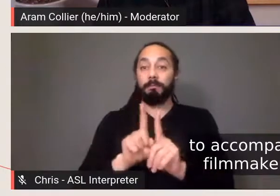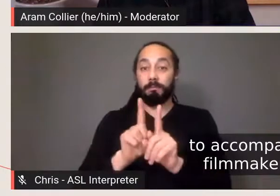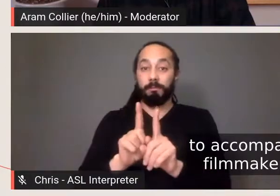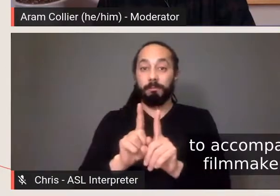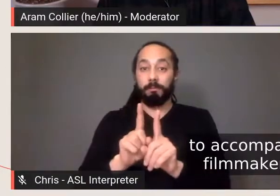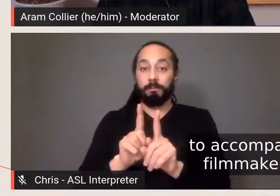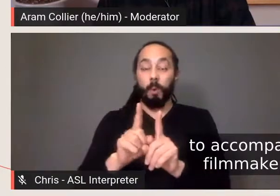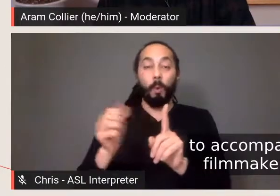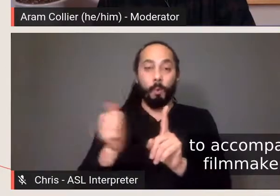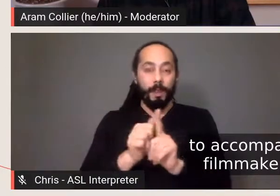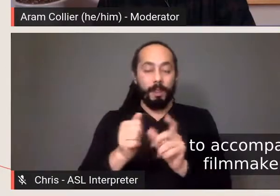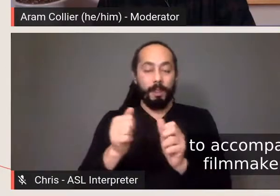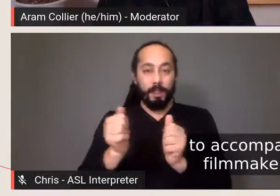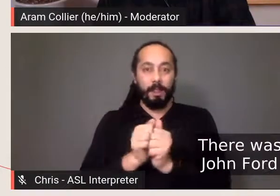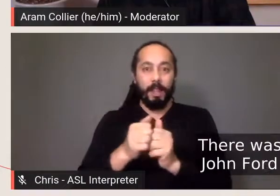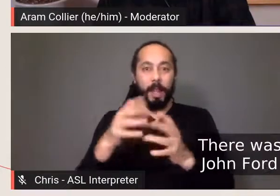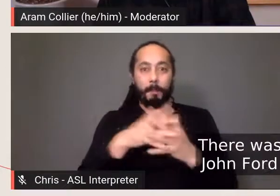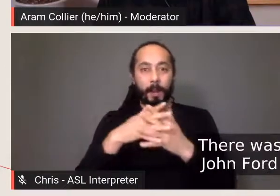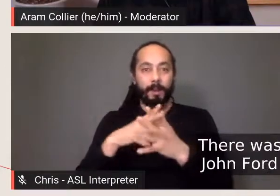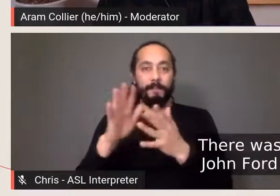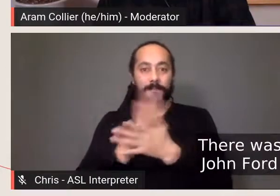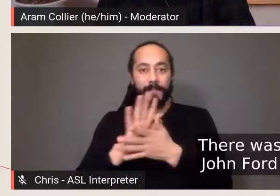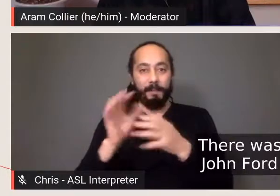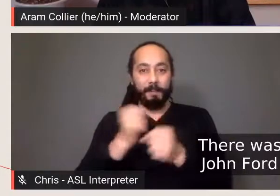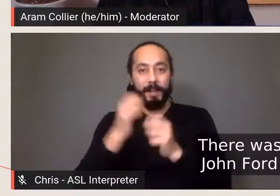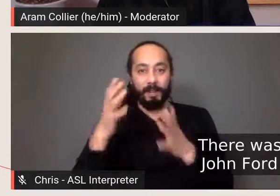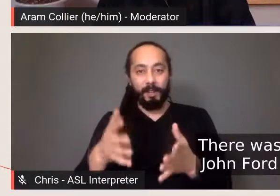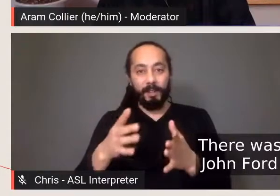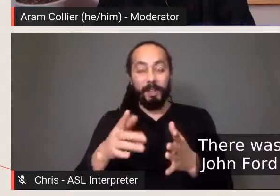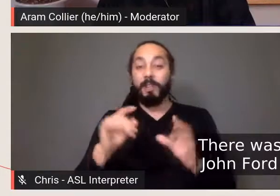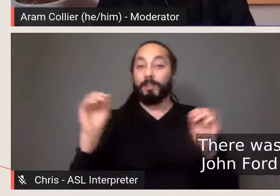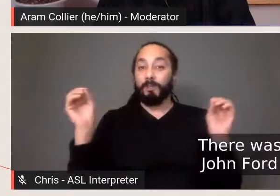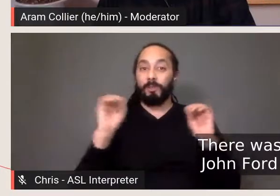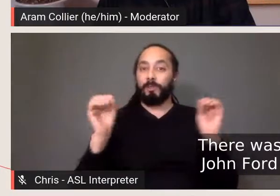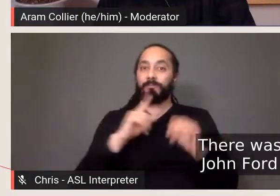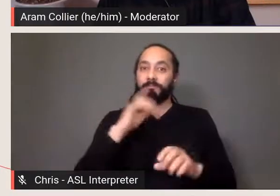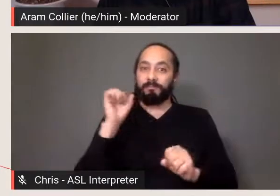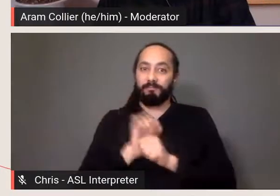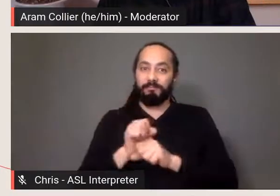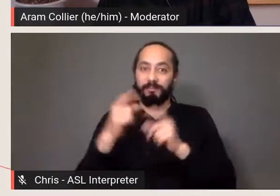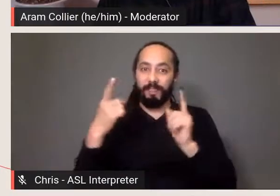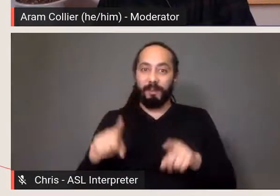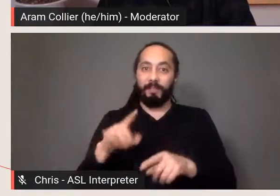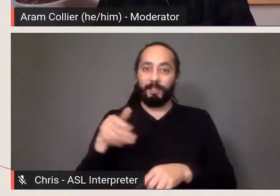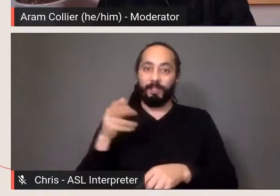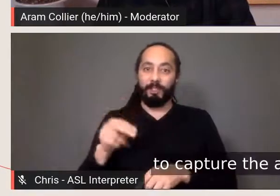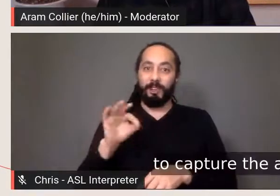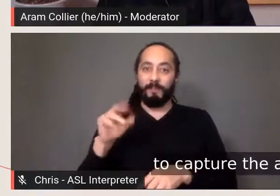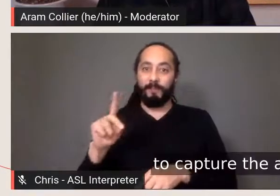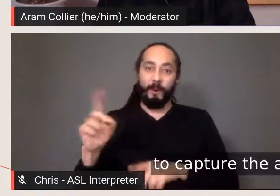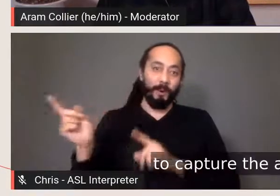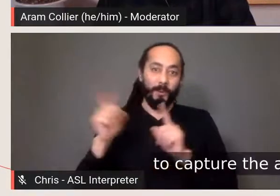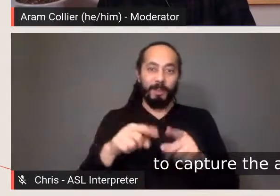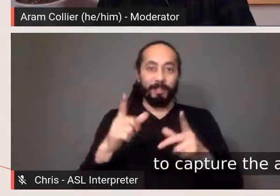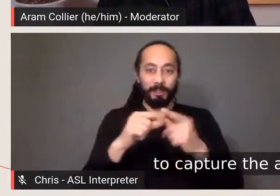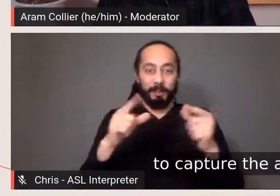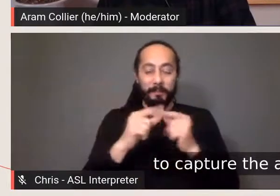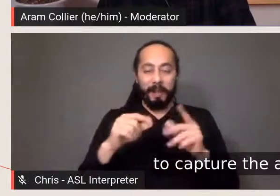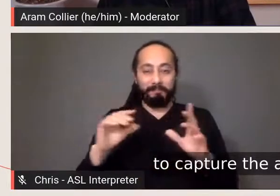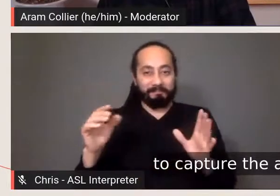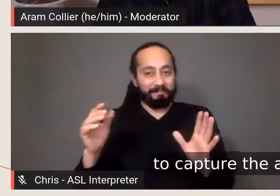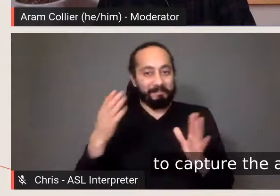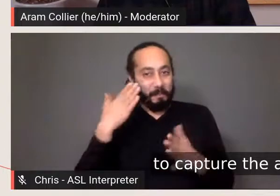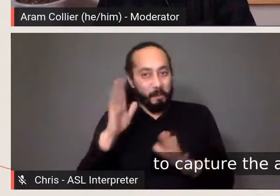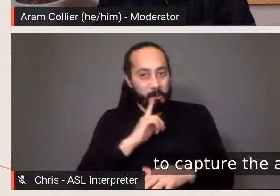American filmmaker. Or there was no record that John Ford came to Japan to capture the